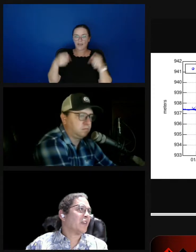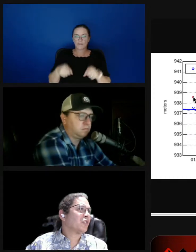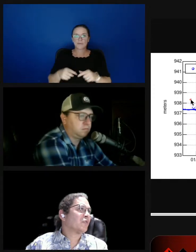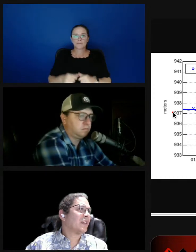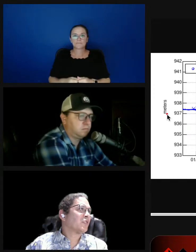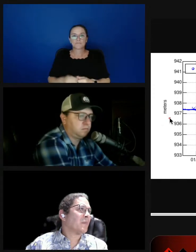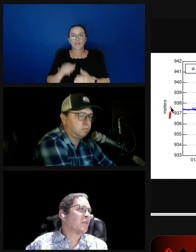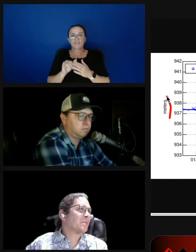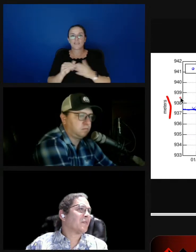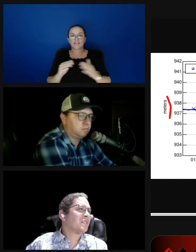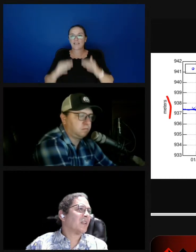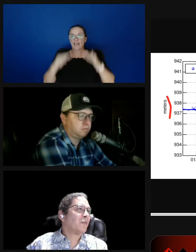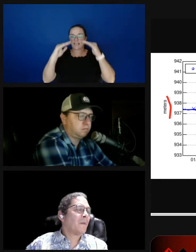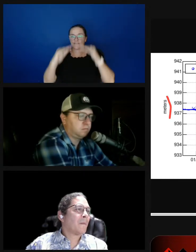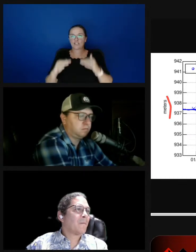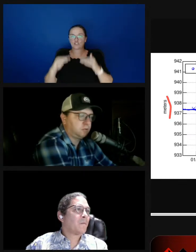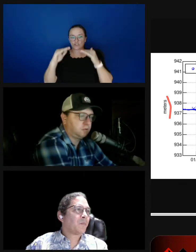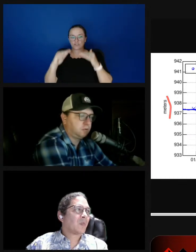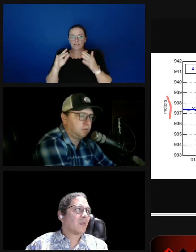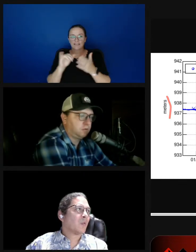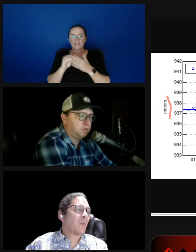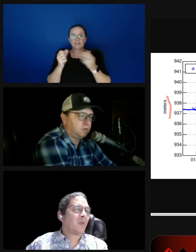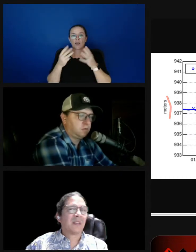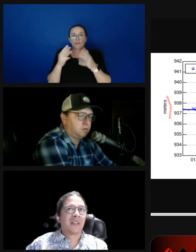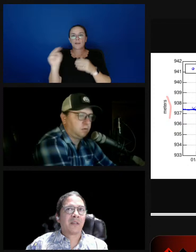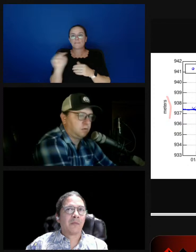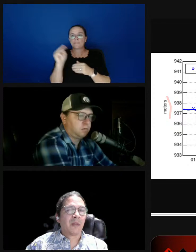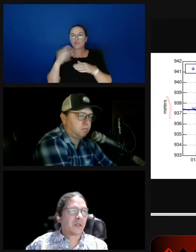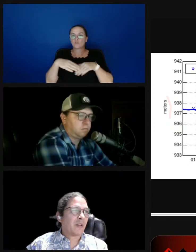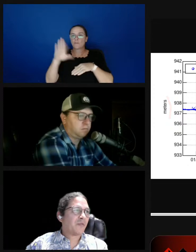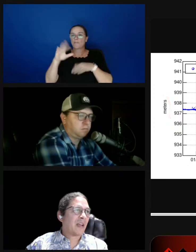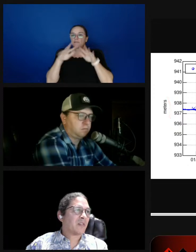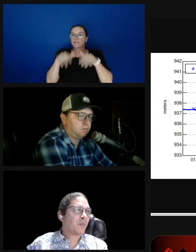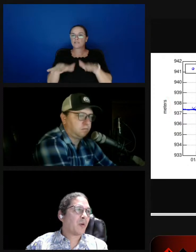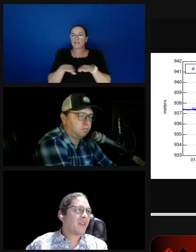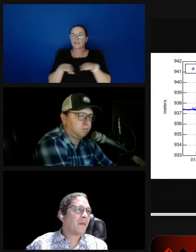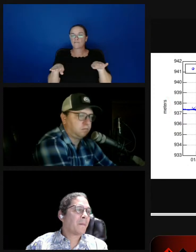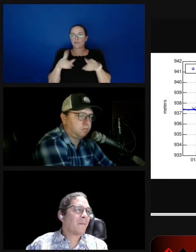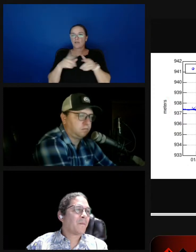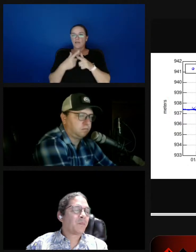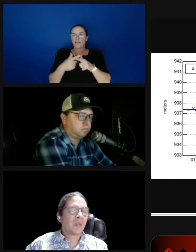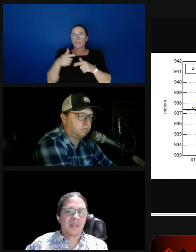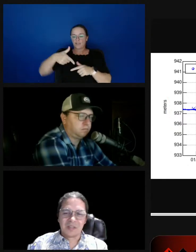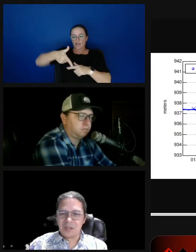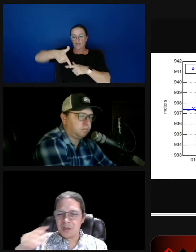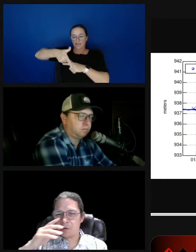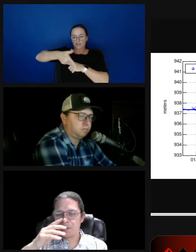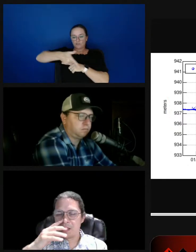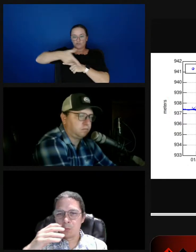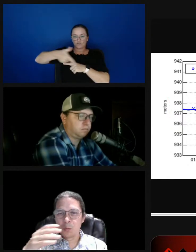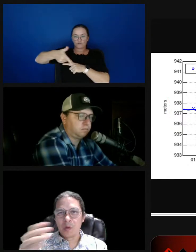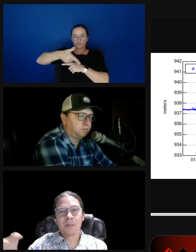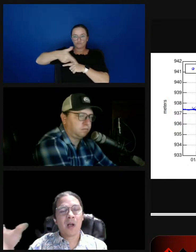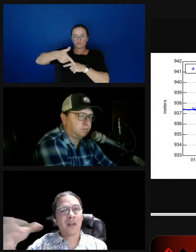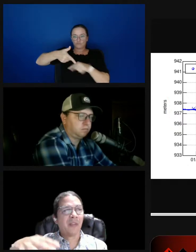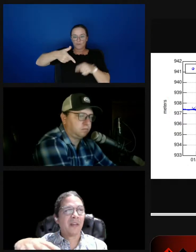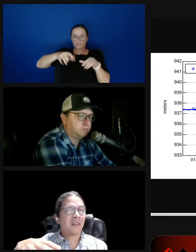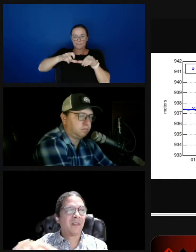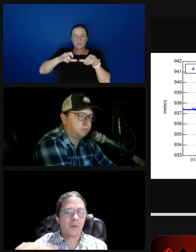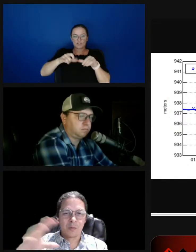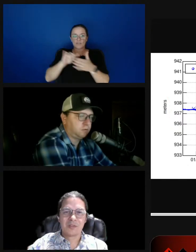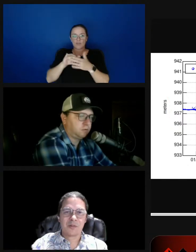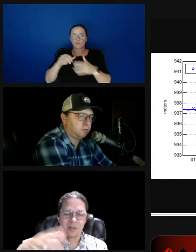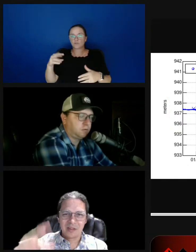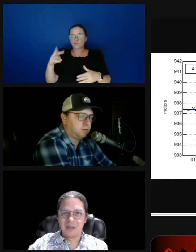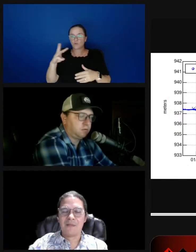actually elevation, right? So meters above sea level. The one place laser rangefinder is pointing is near that old West Pond vent,